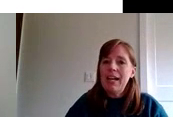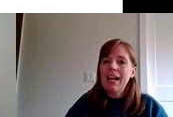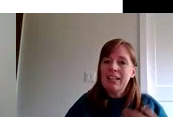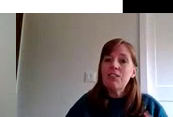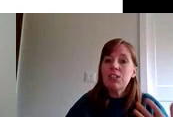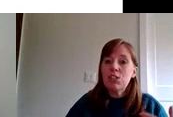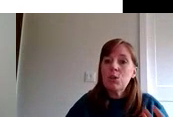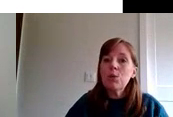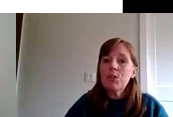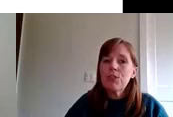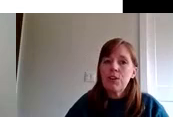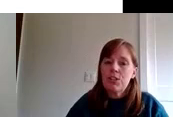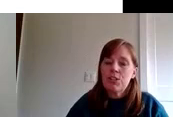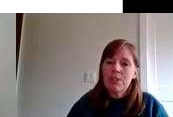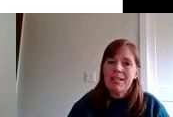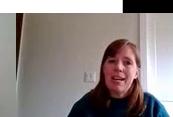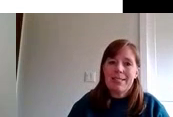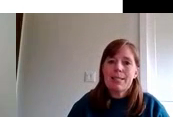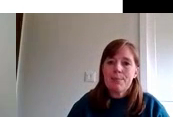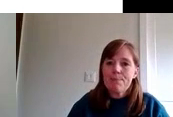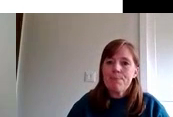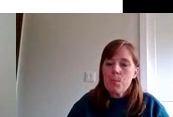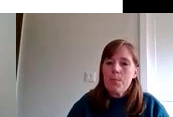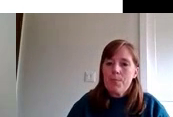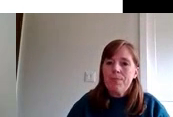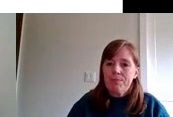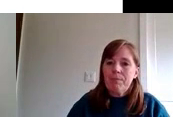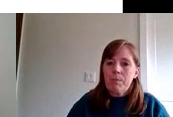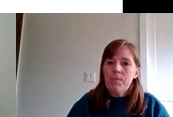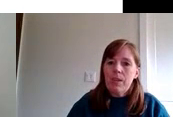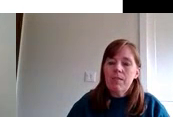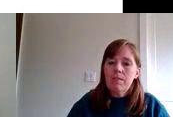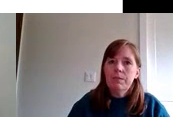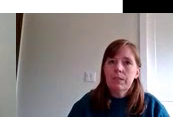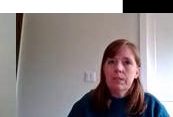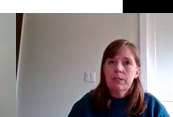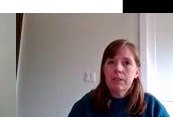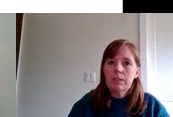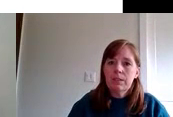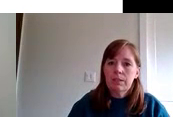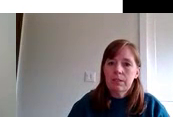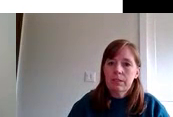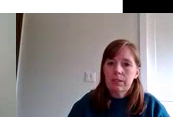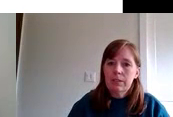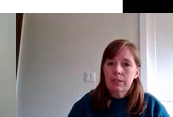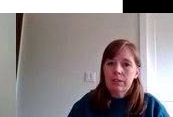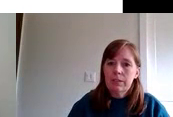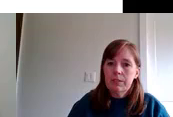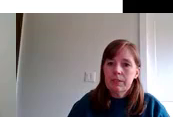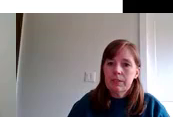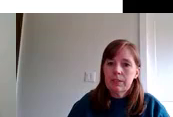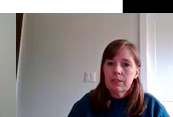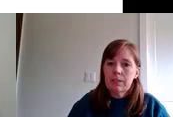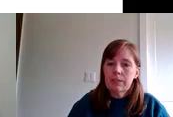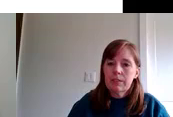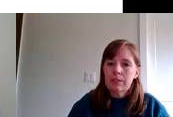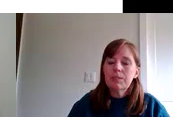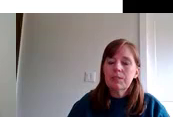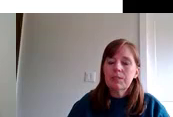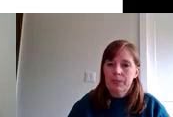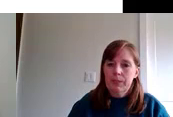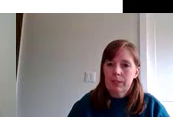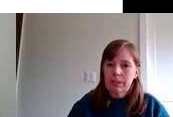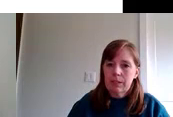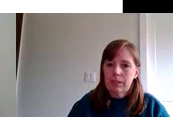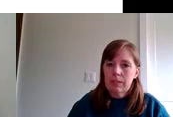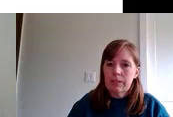to give these tools for our students to access. Yeah, like I said, I have not actually used the phone with anybody, but I